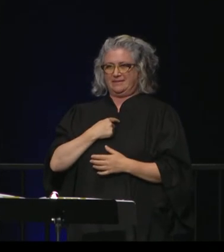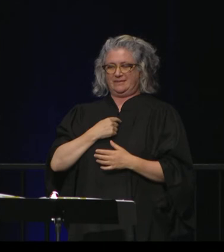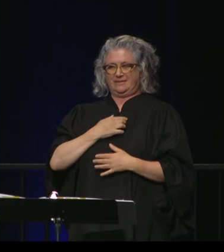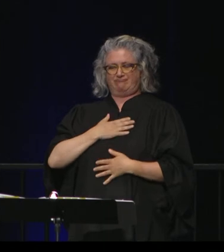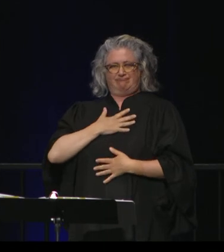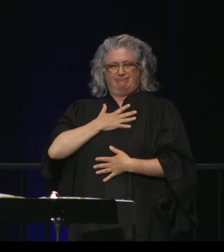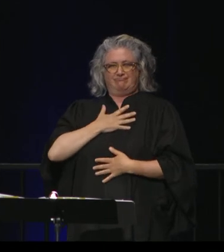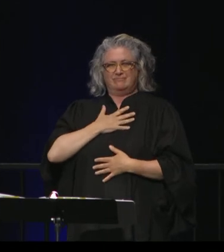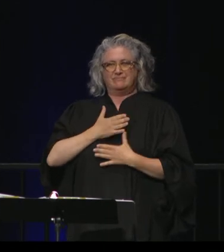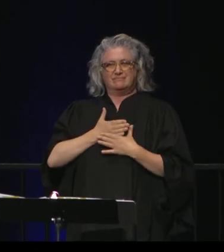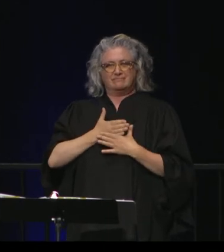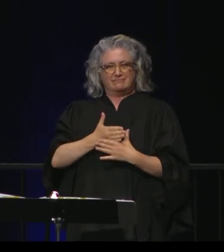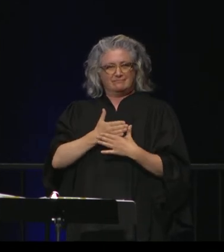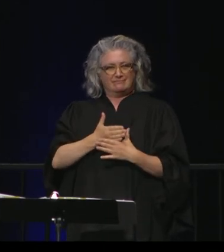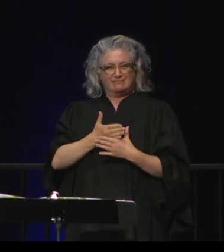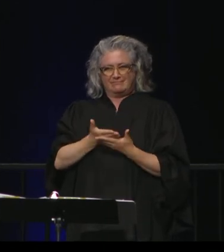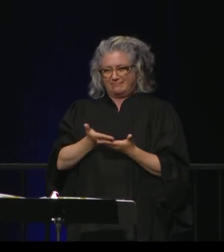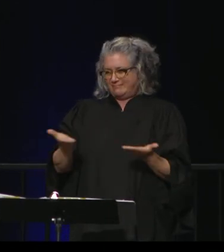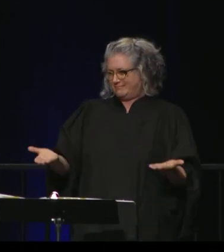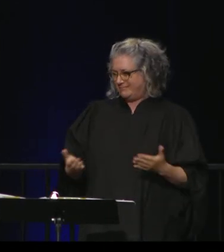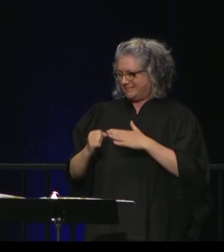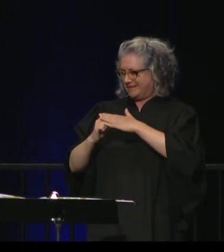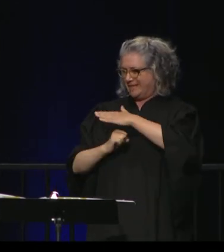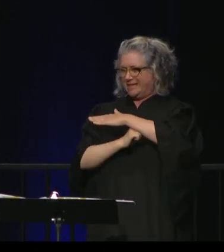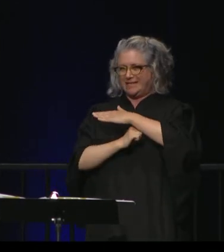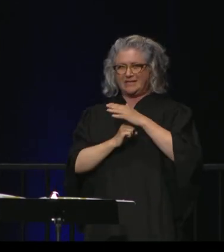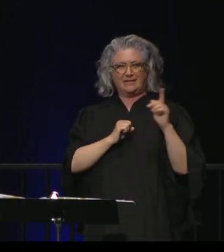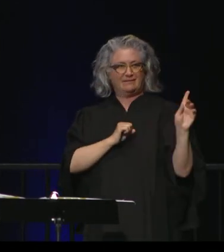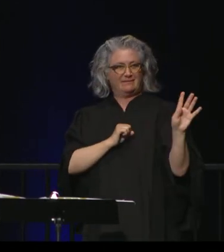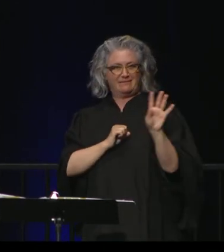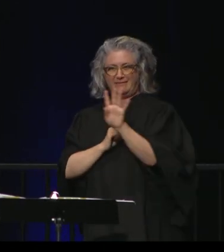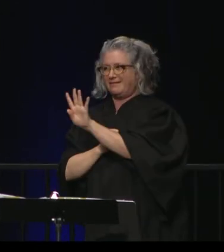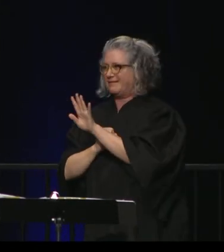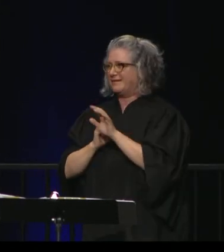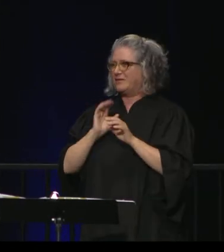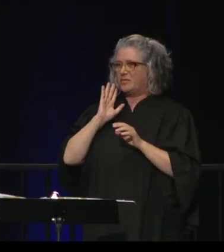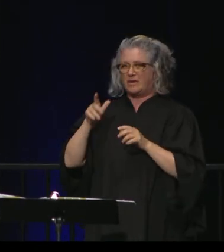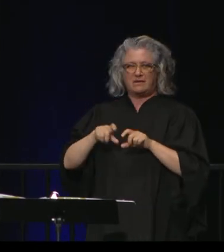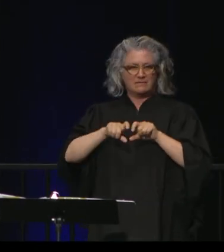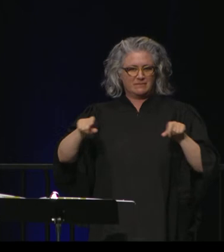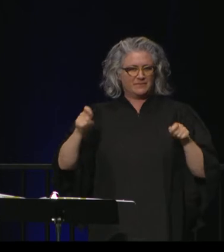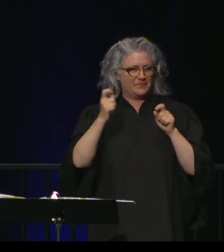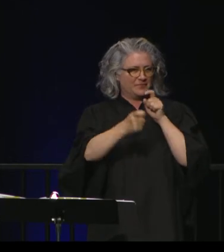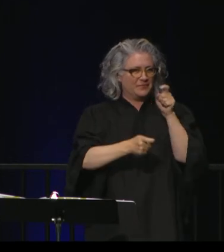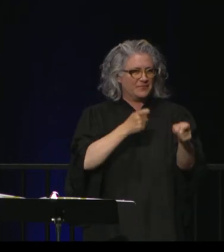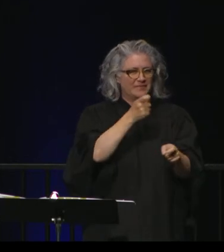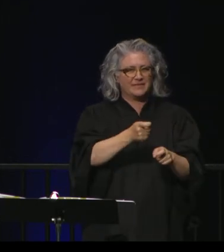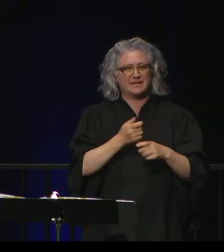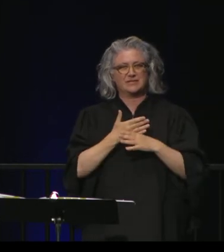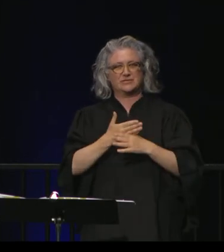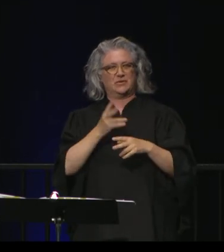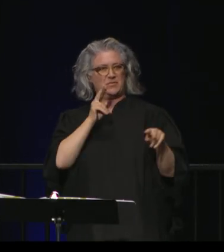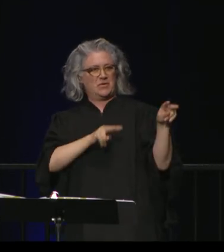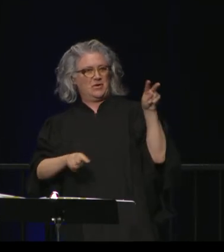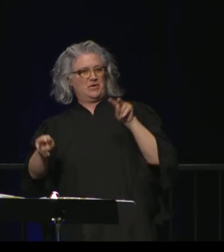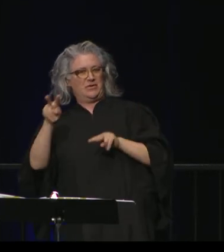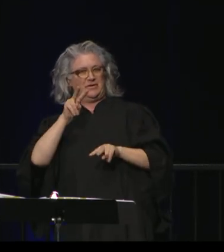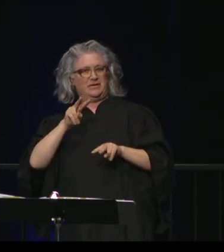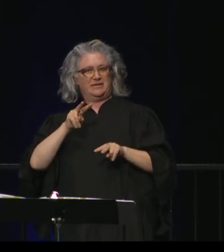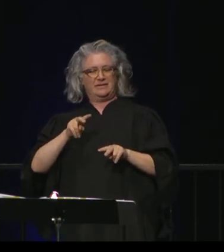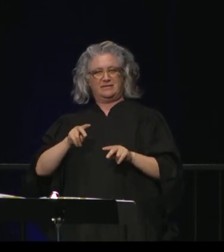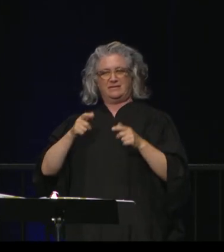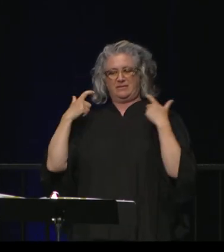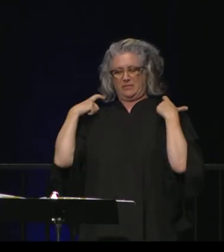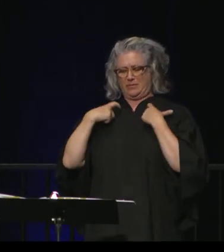this stage with you and to share with you the great honor of receiving a degree from